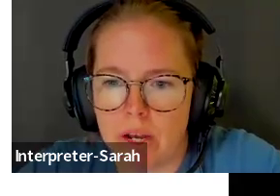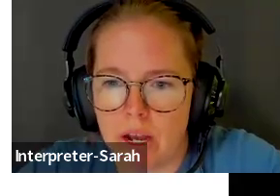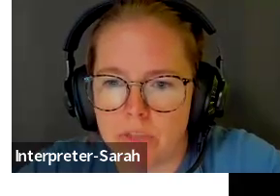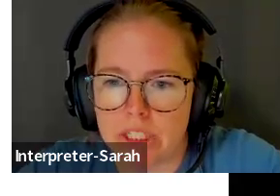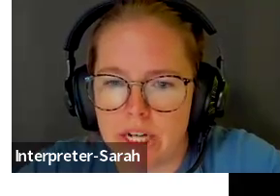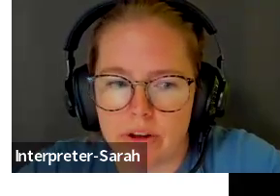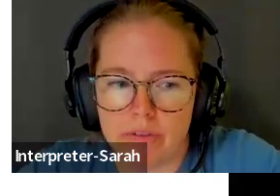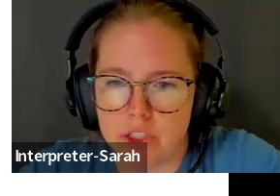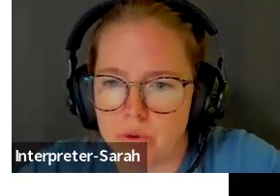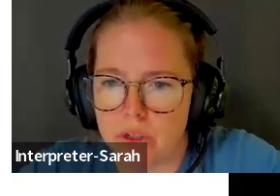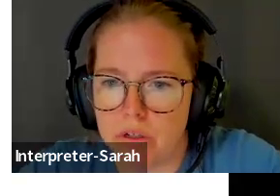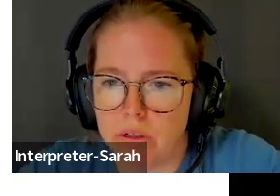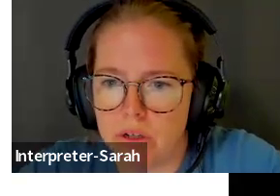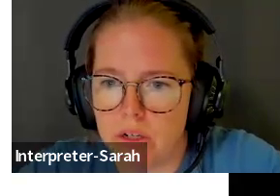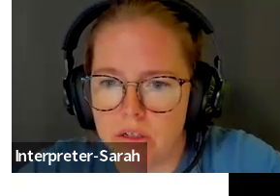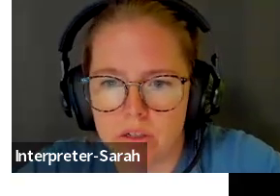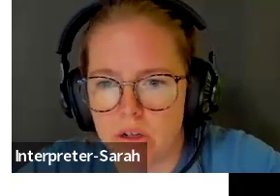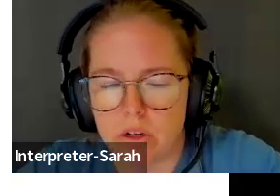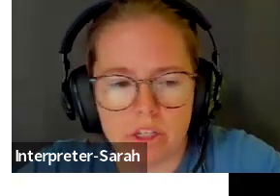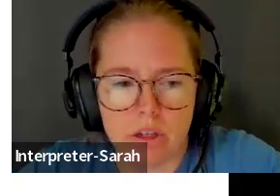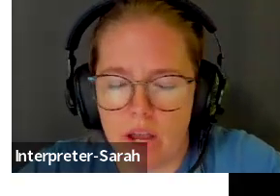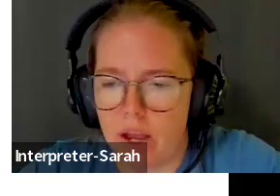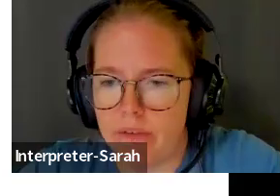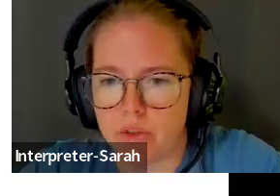show just another visual